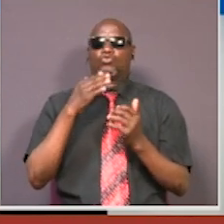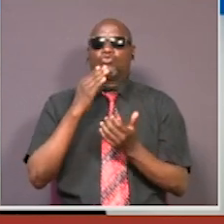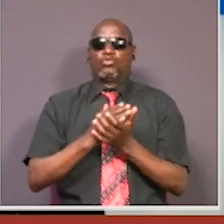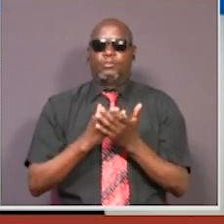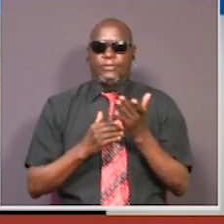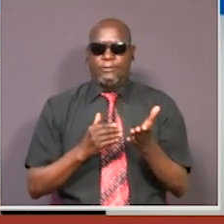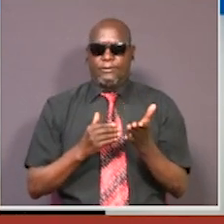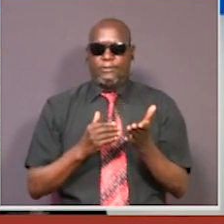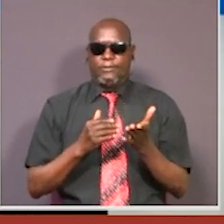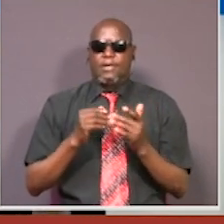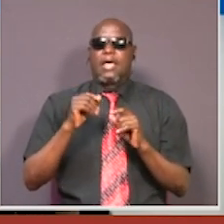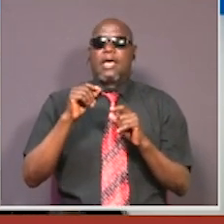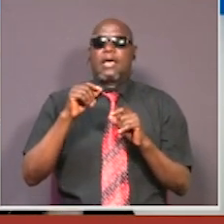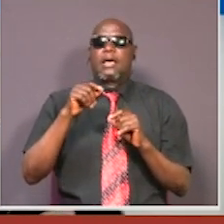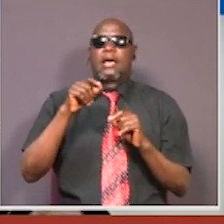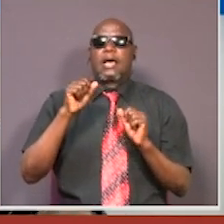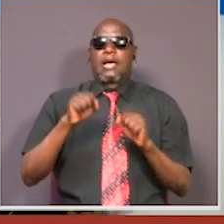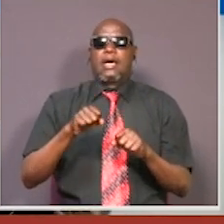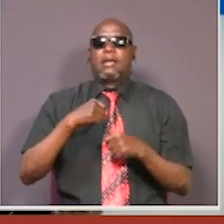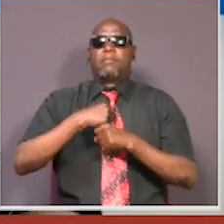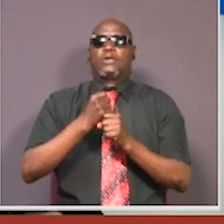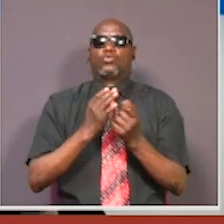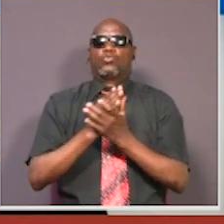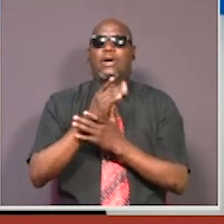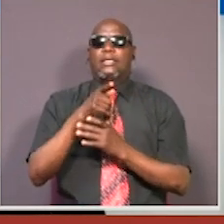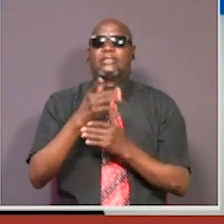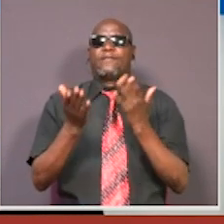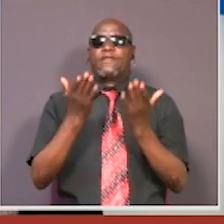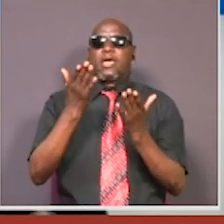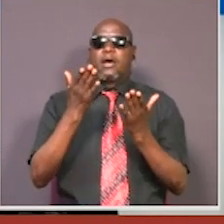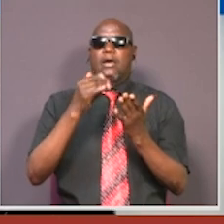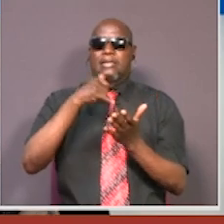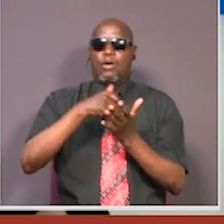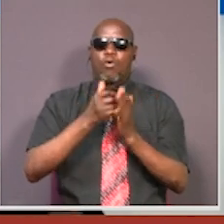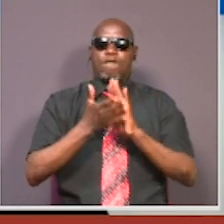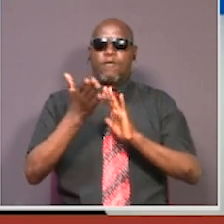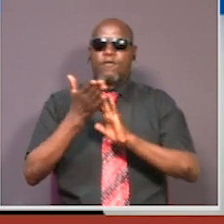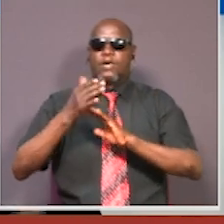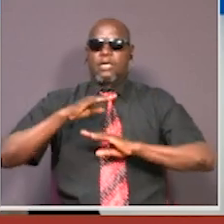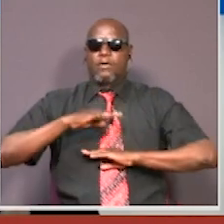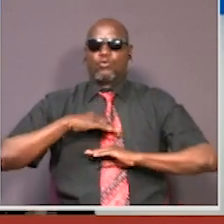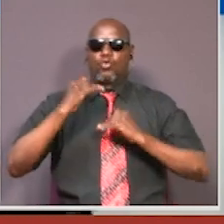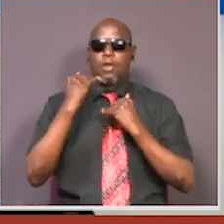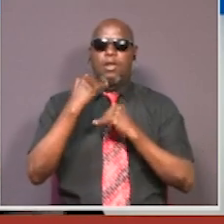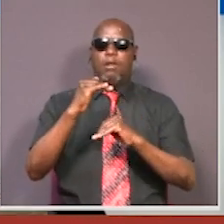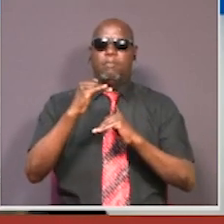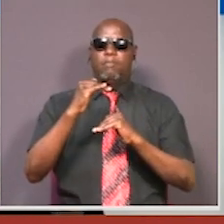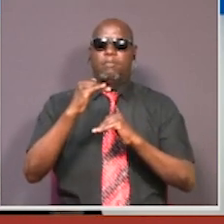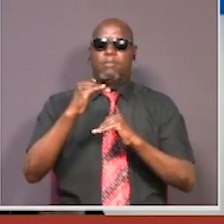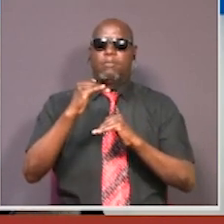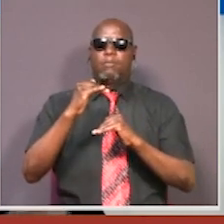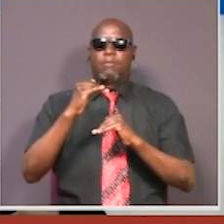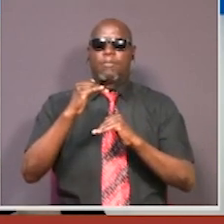and must ensure it is fair and fast enough to limit global temperature rise to 1.5